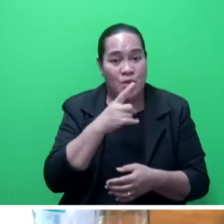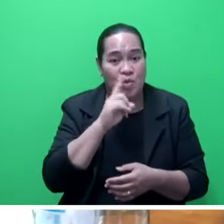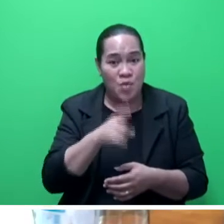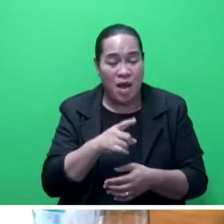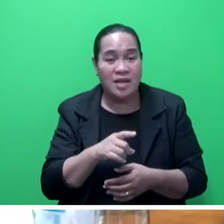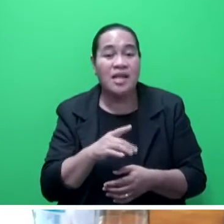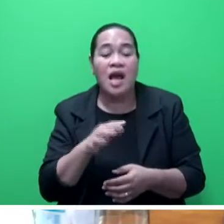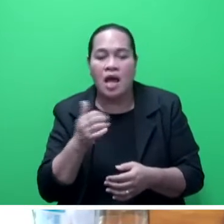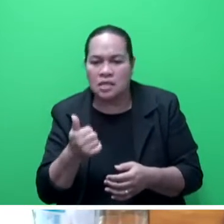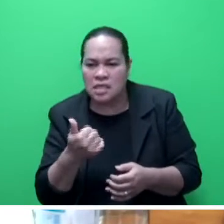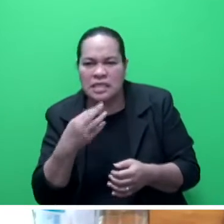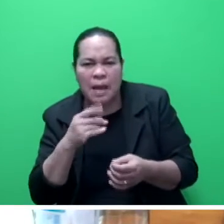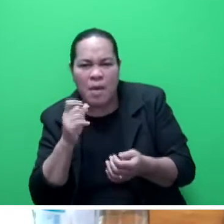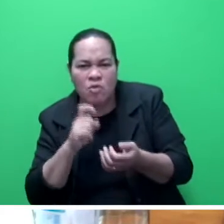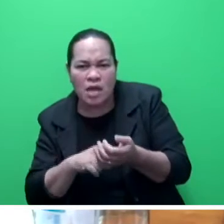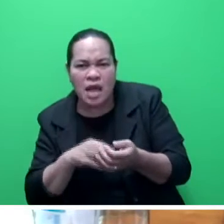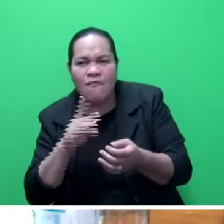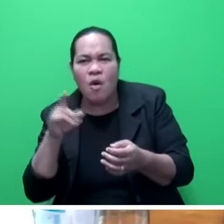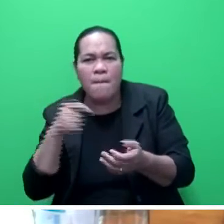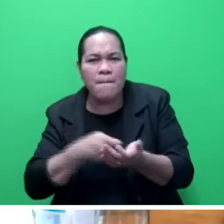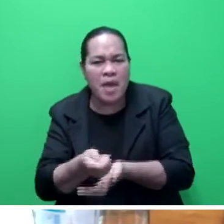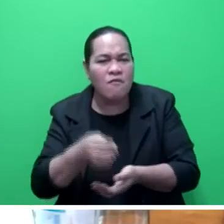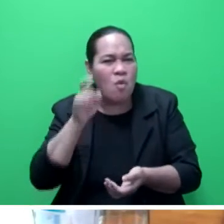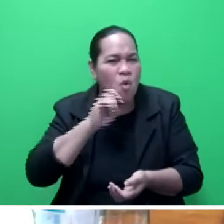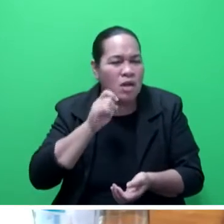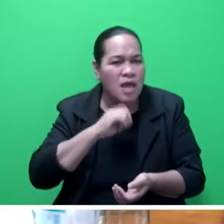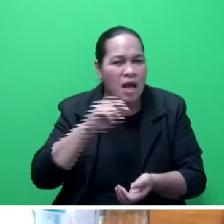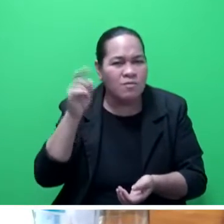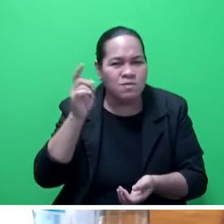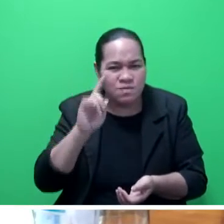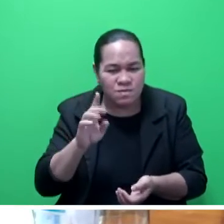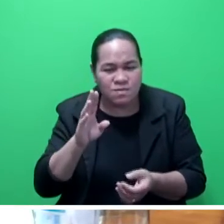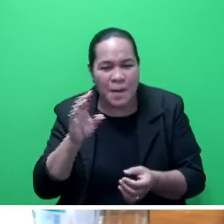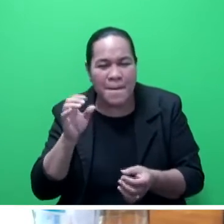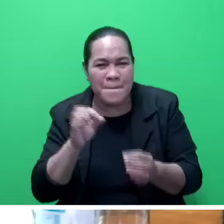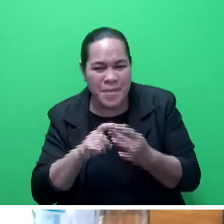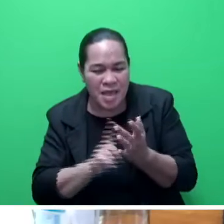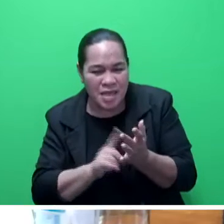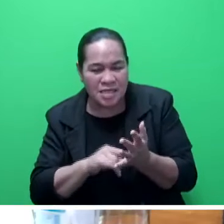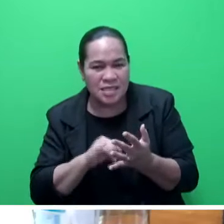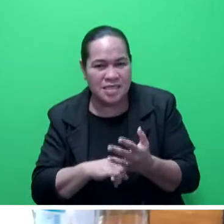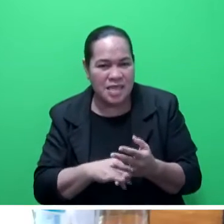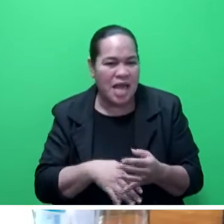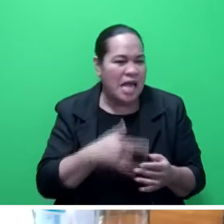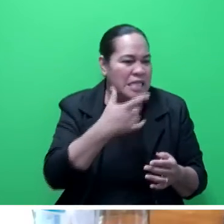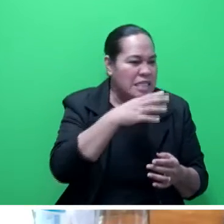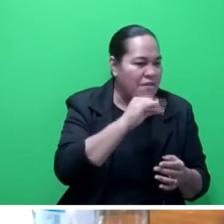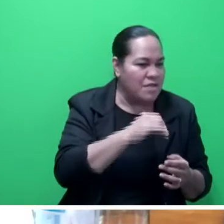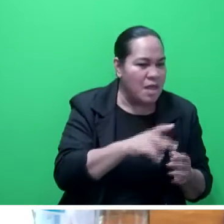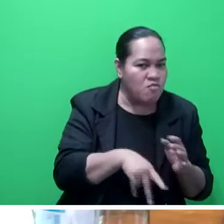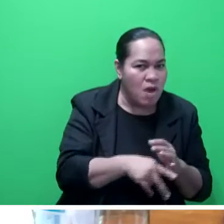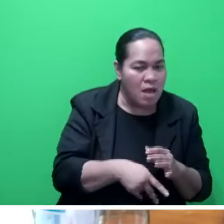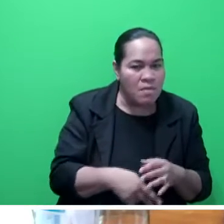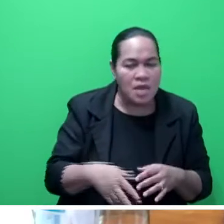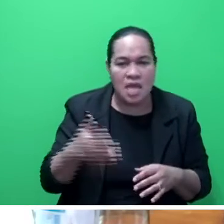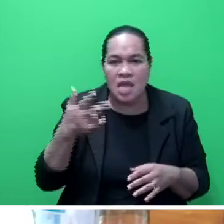outstanding arrears for water bills for 87 ECE schools, 70 primary and 17 secondary schools